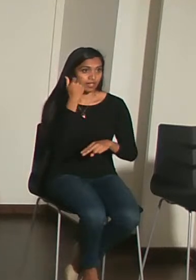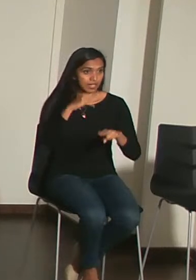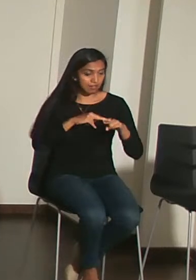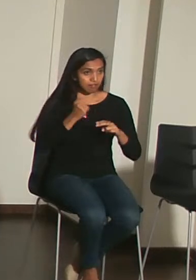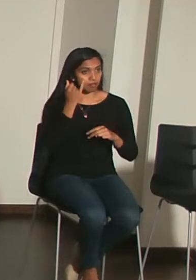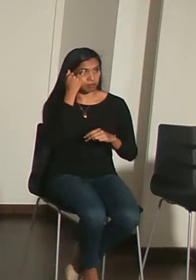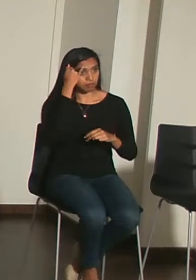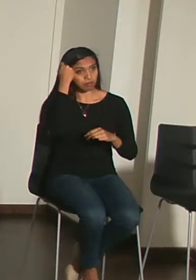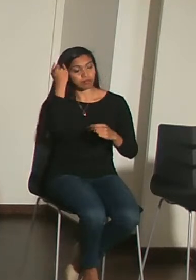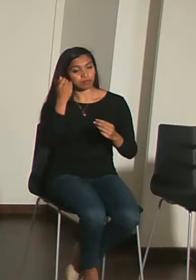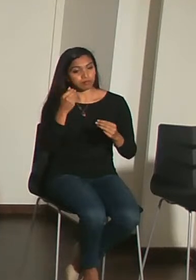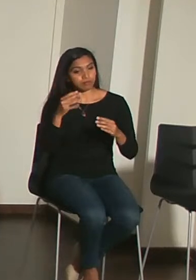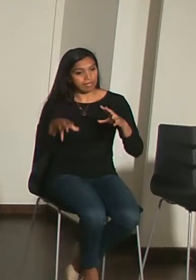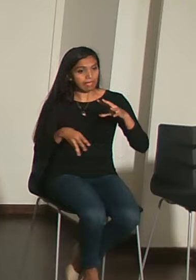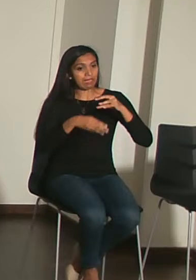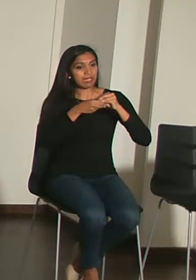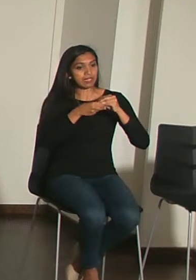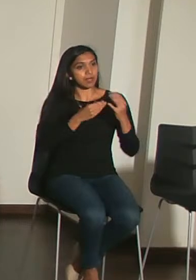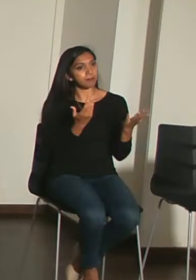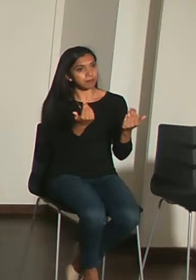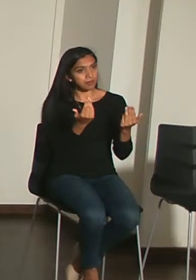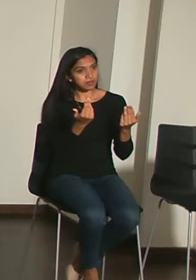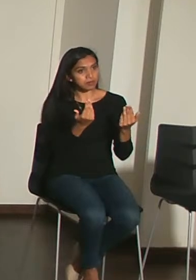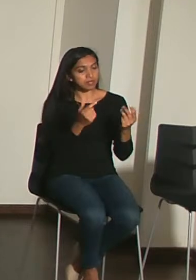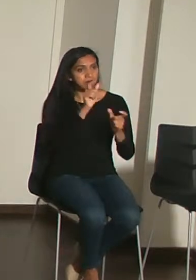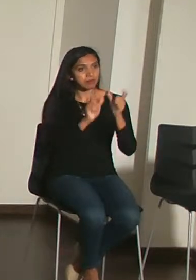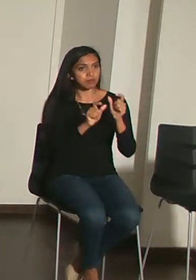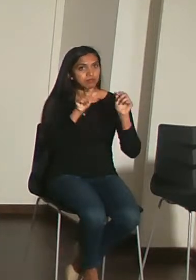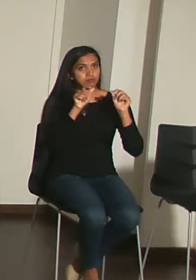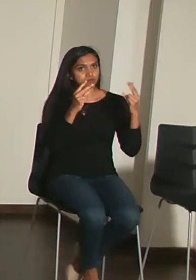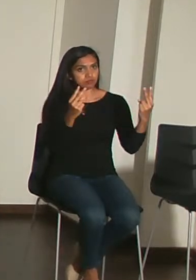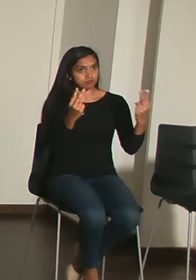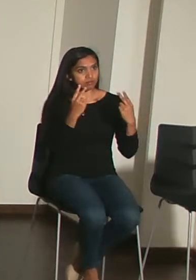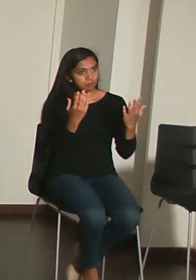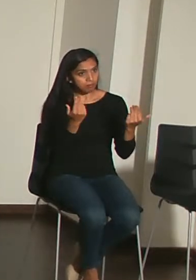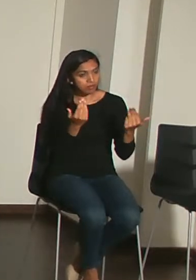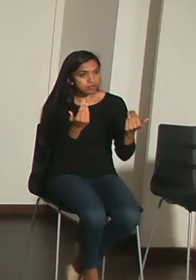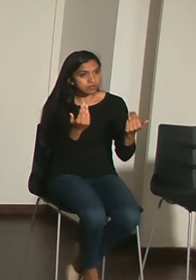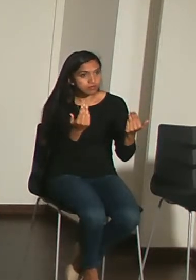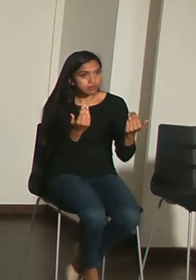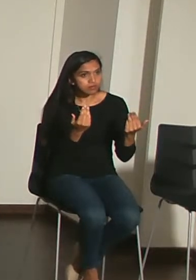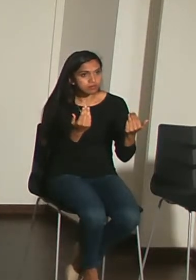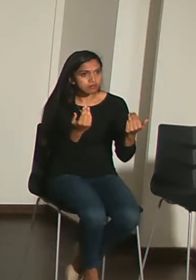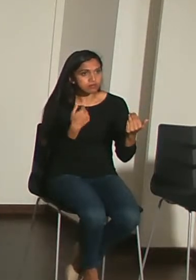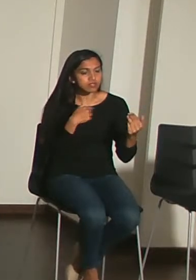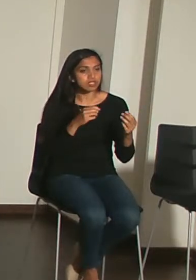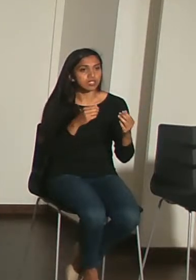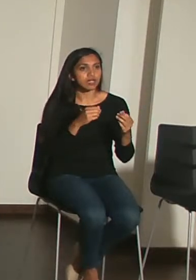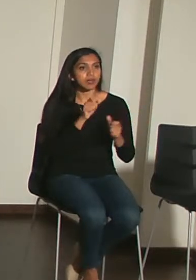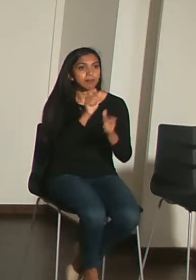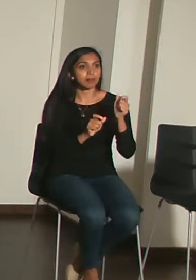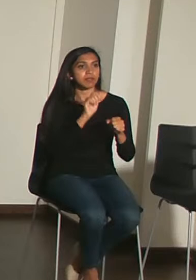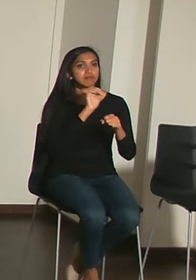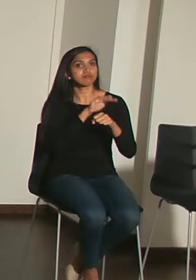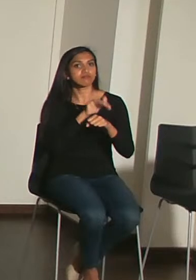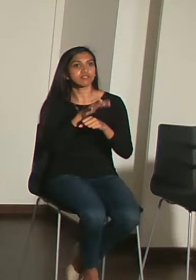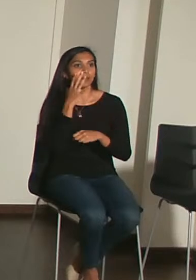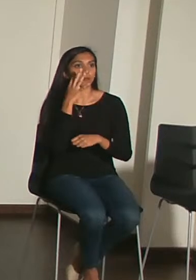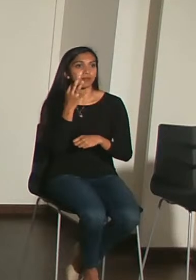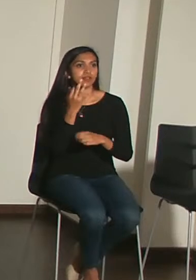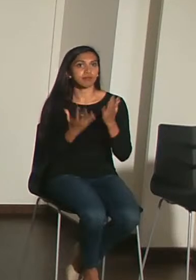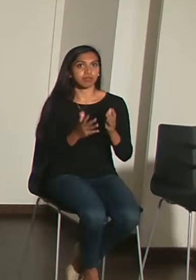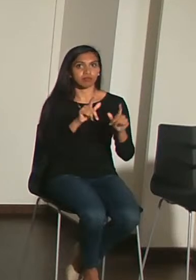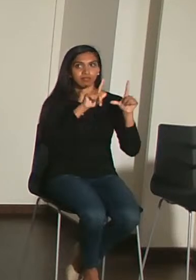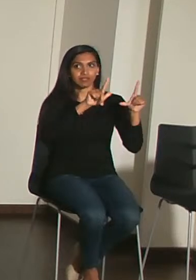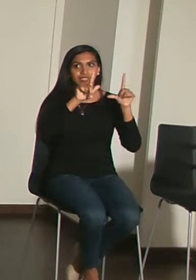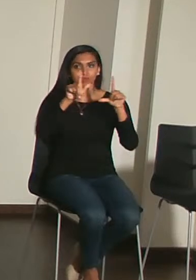something that can be looked at. Um, but in exhibitions, I